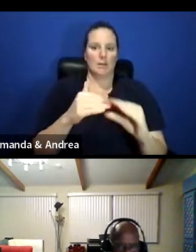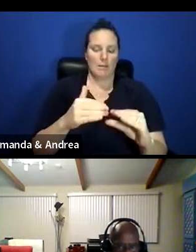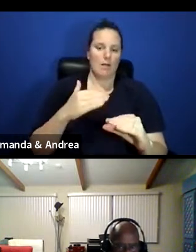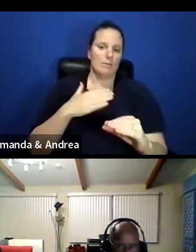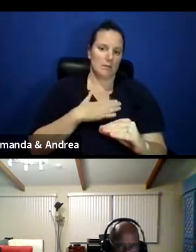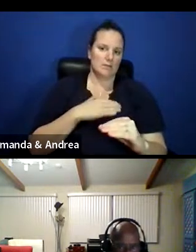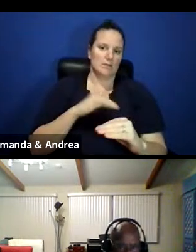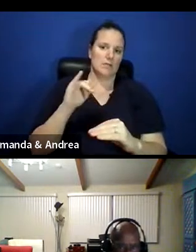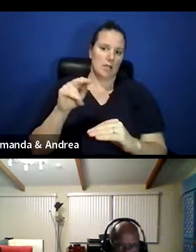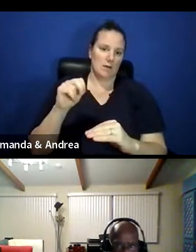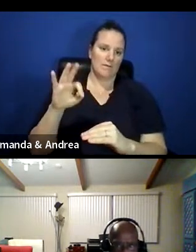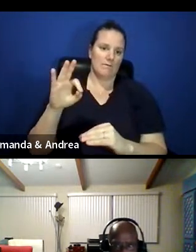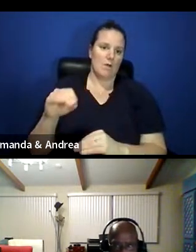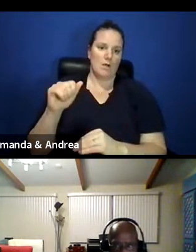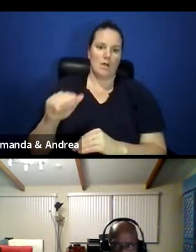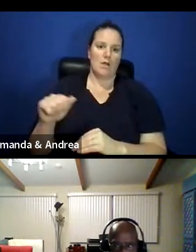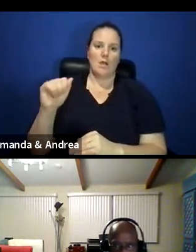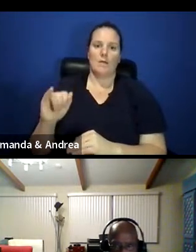at